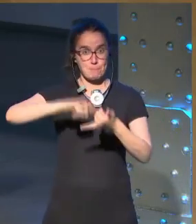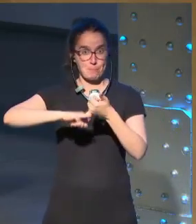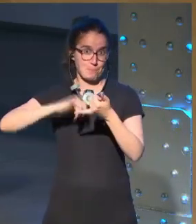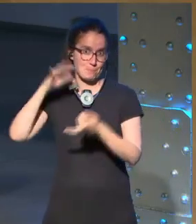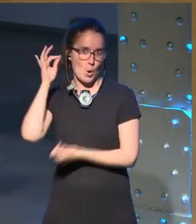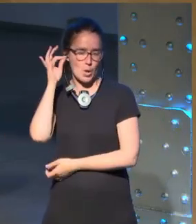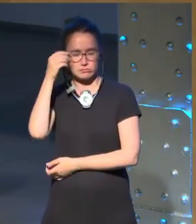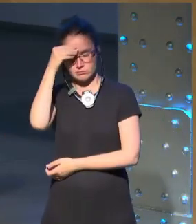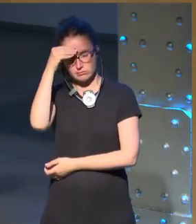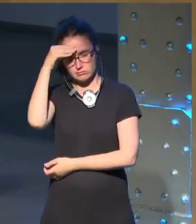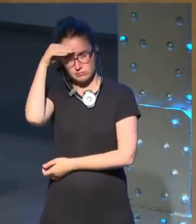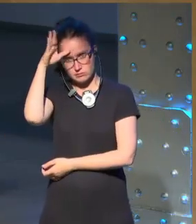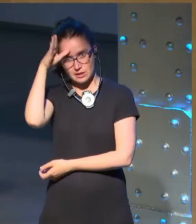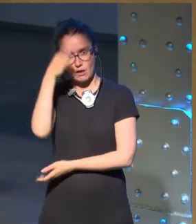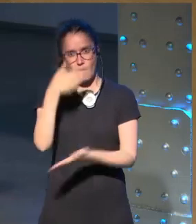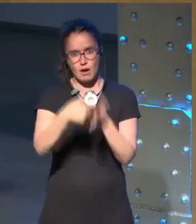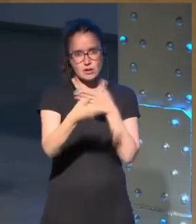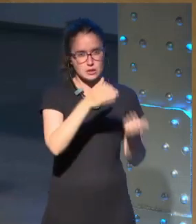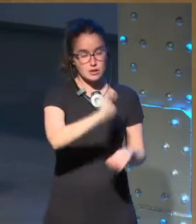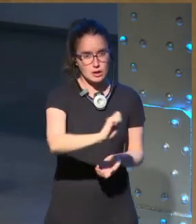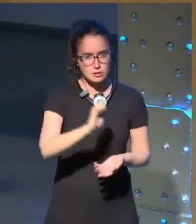one. She can solve his case.